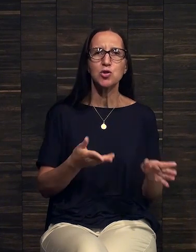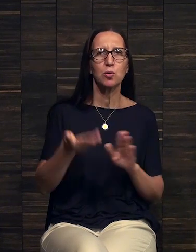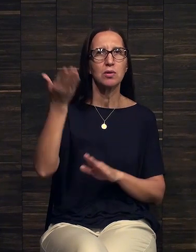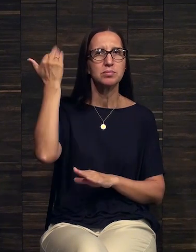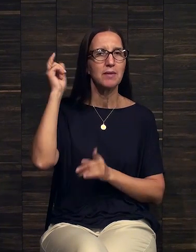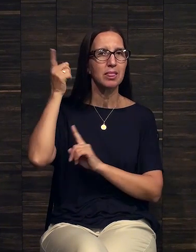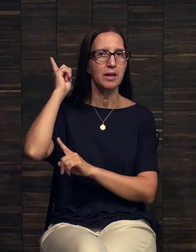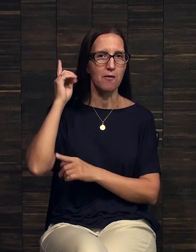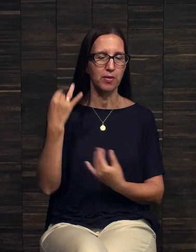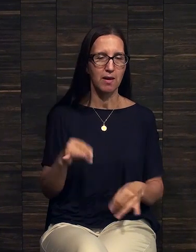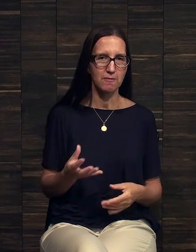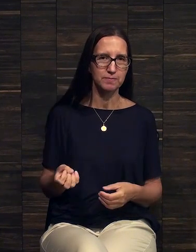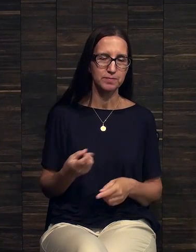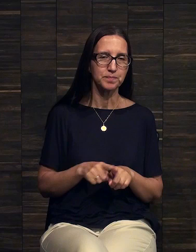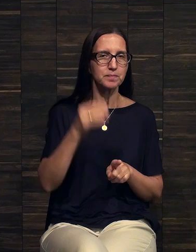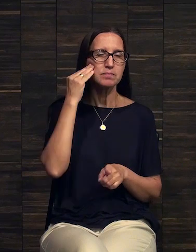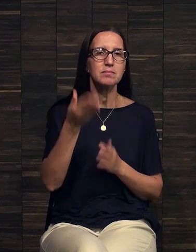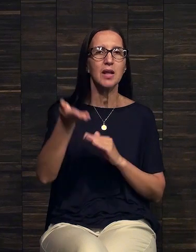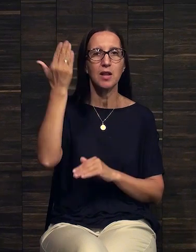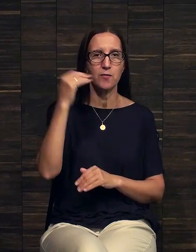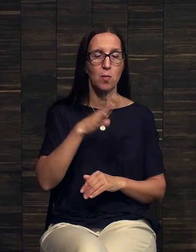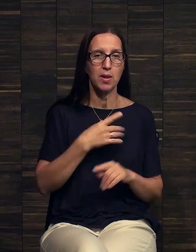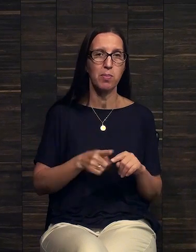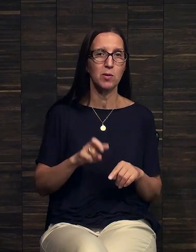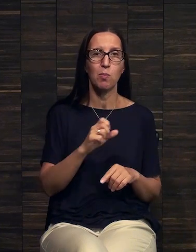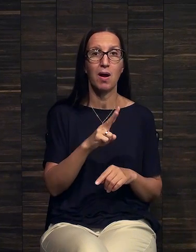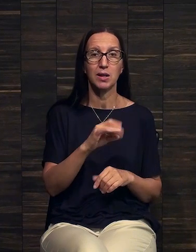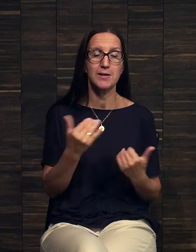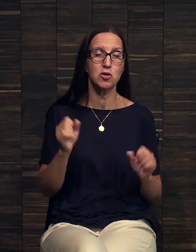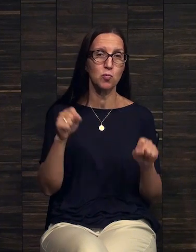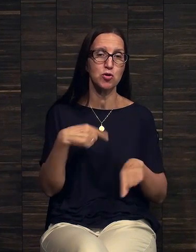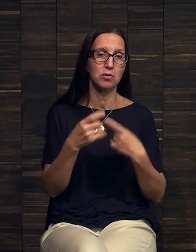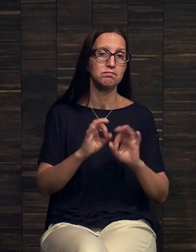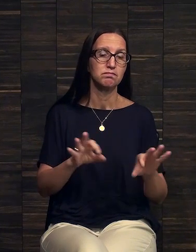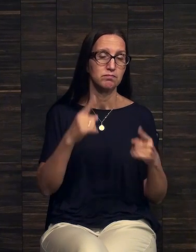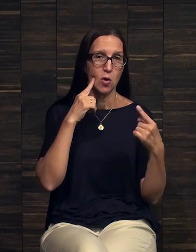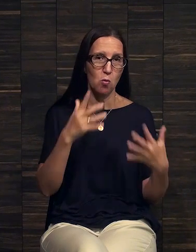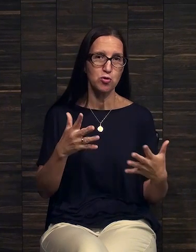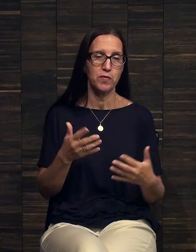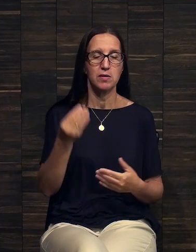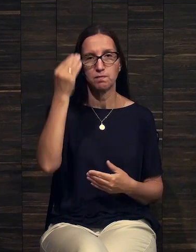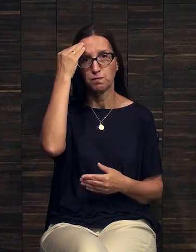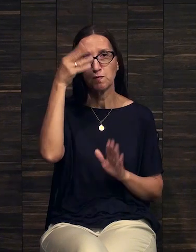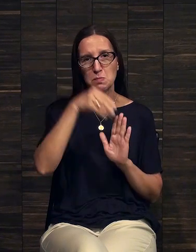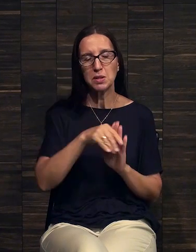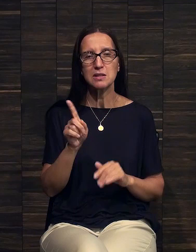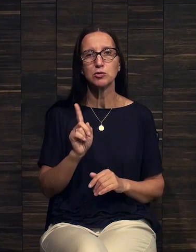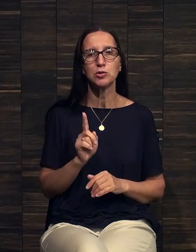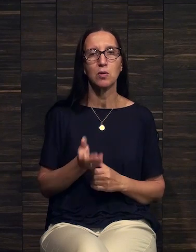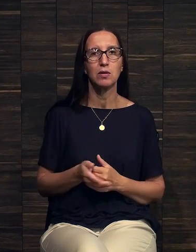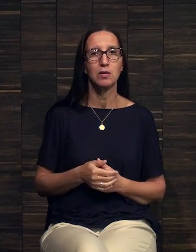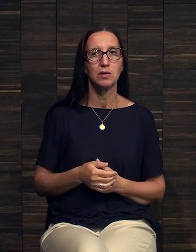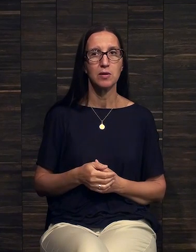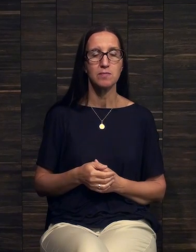the modern Russia. This is already in the past. It happened a long time ago, so Bucket can be interpreted in a rather obvious